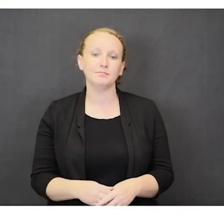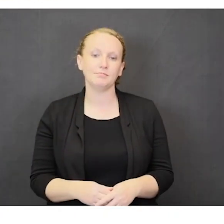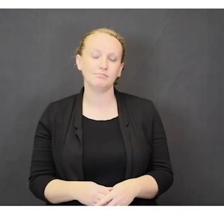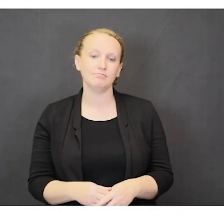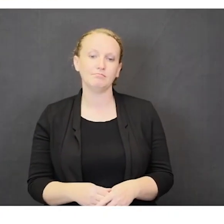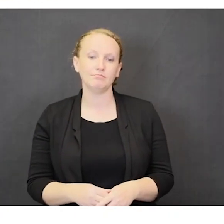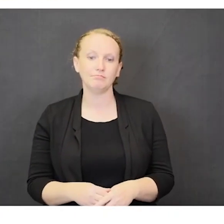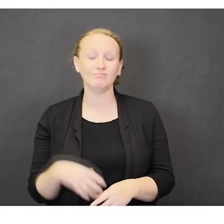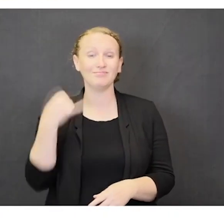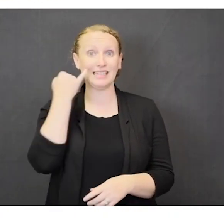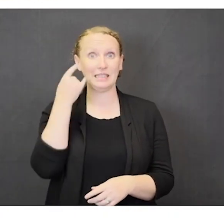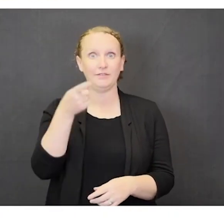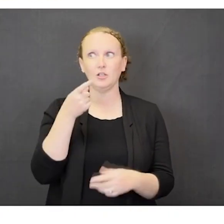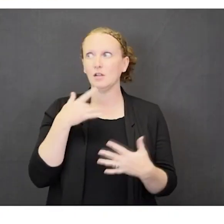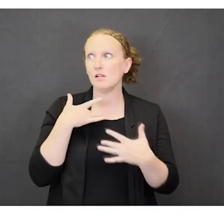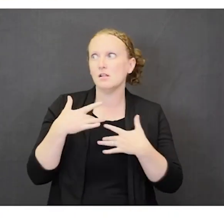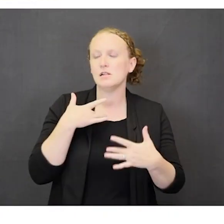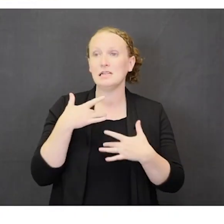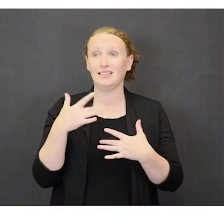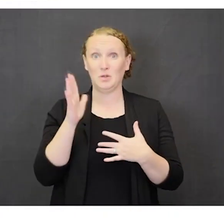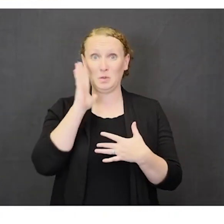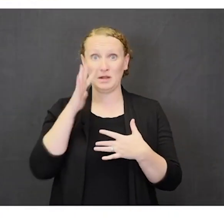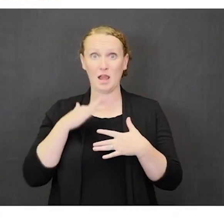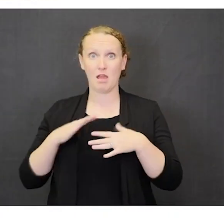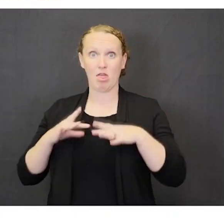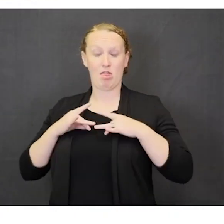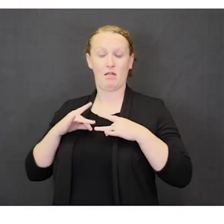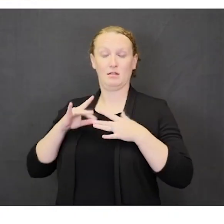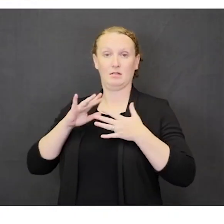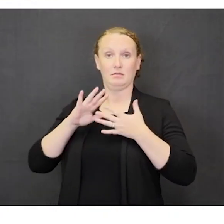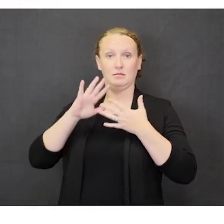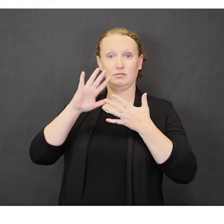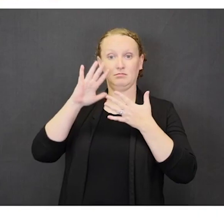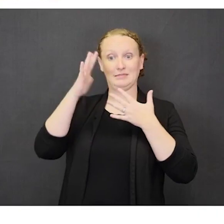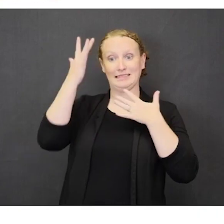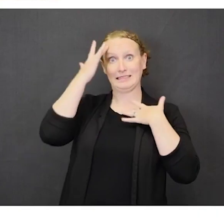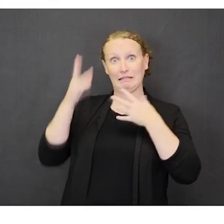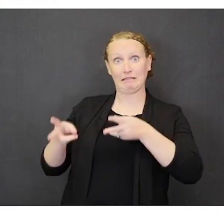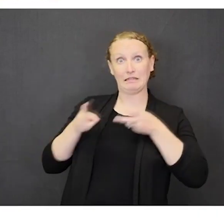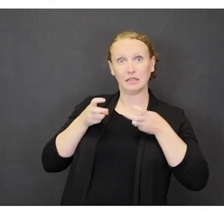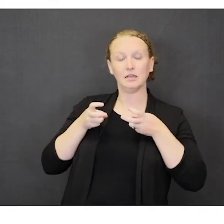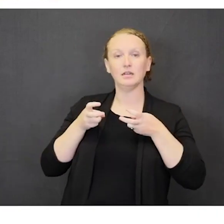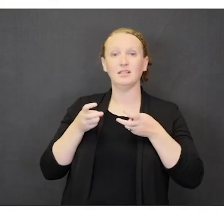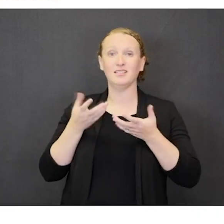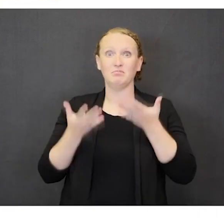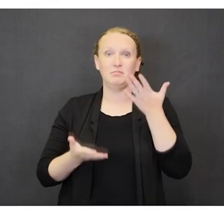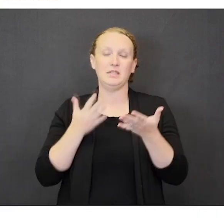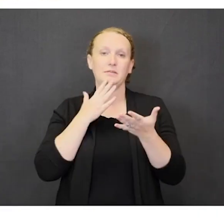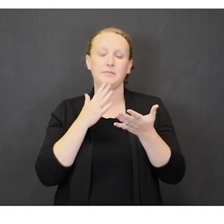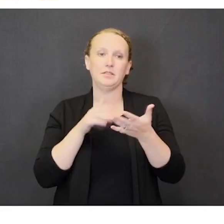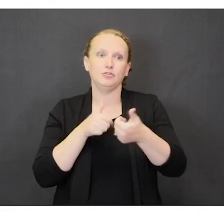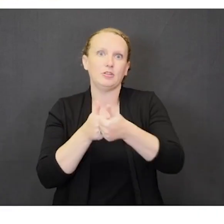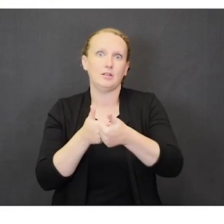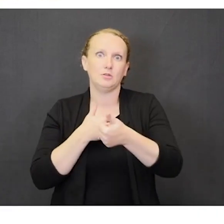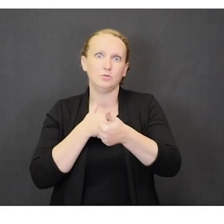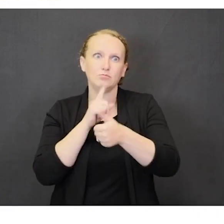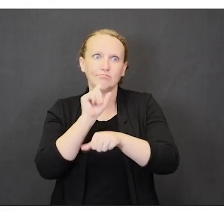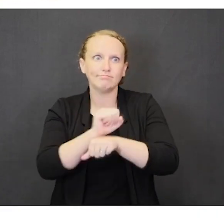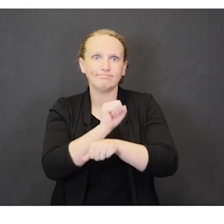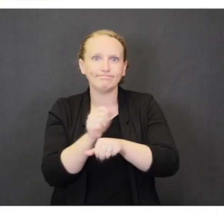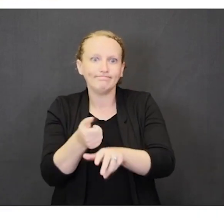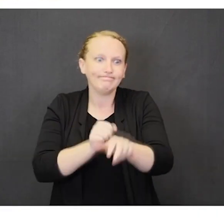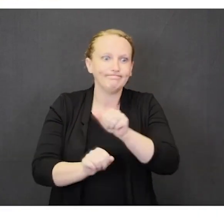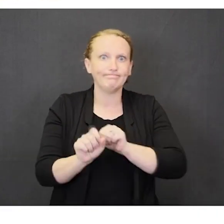make it harder for you to want to go, to be able to do your job. And so let's talk a little